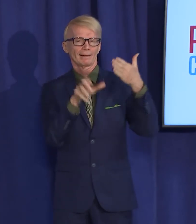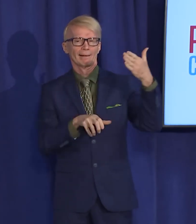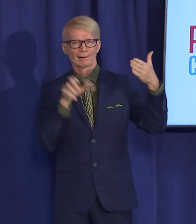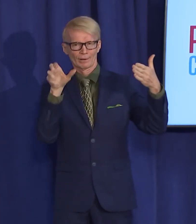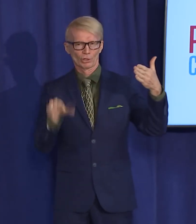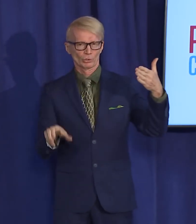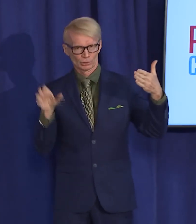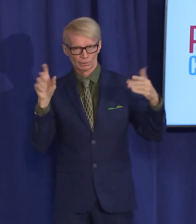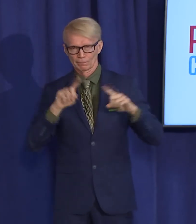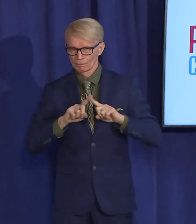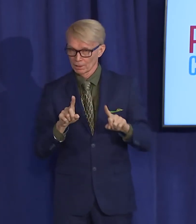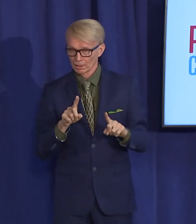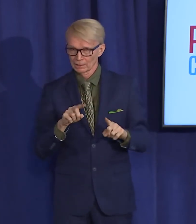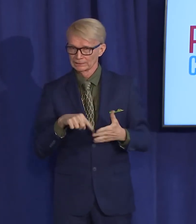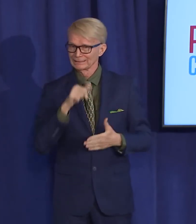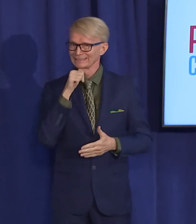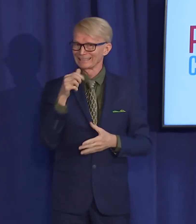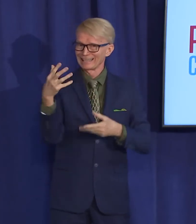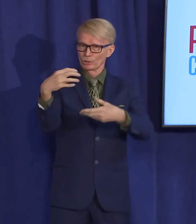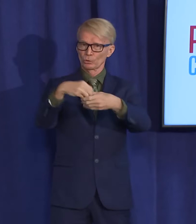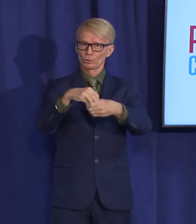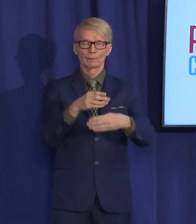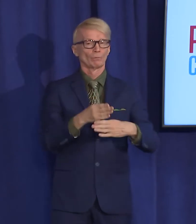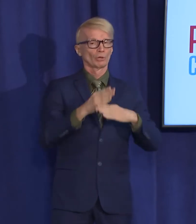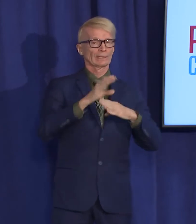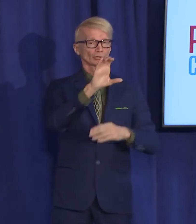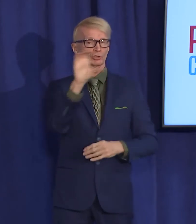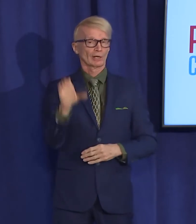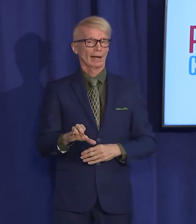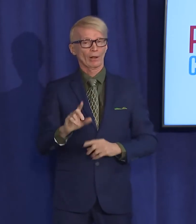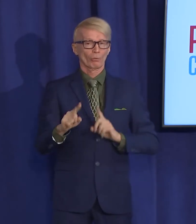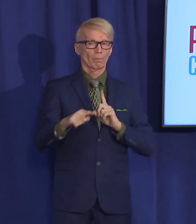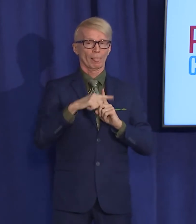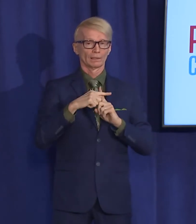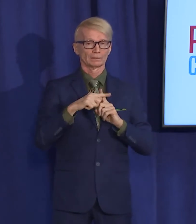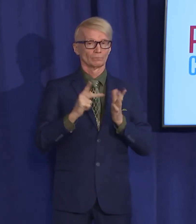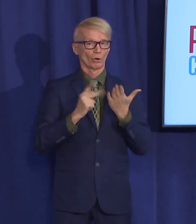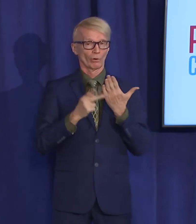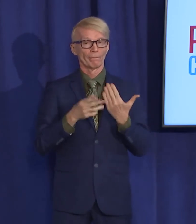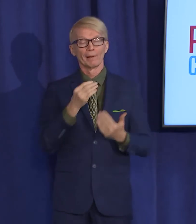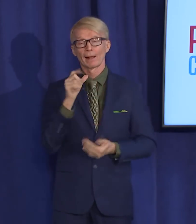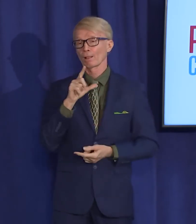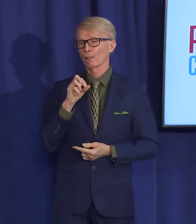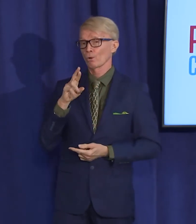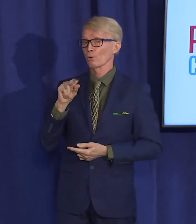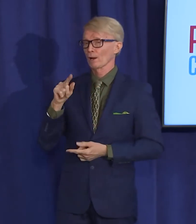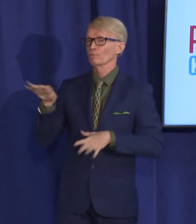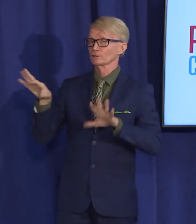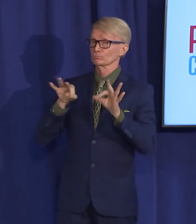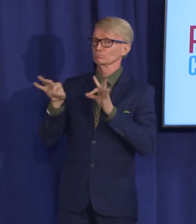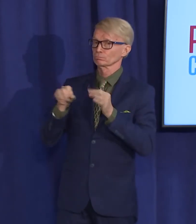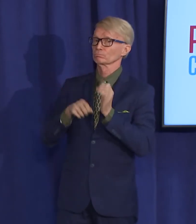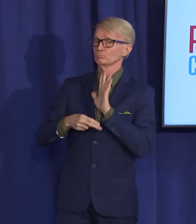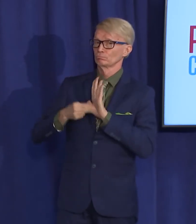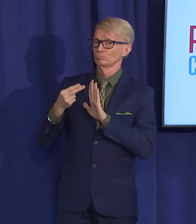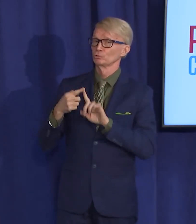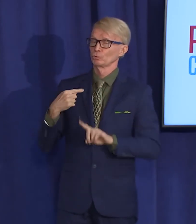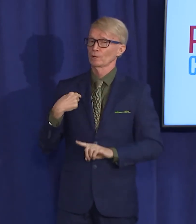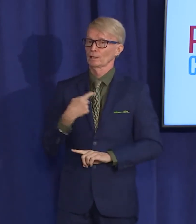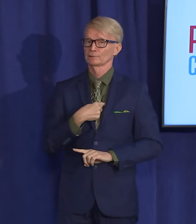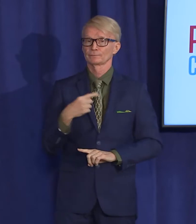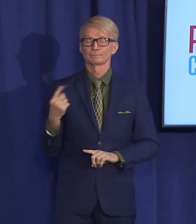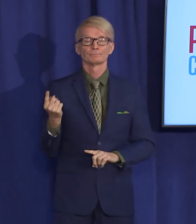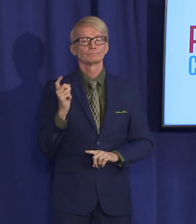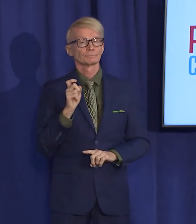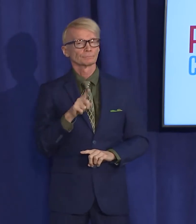is not part of the Protect Chicago Plus initiative, and Loretto did make that clear as well. Ryan Burrow from WGN